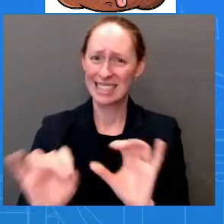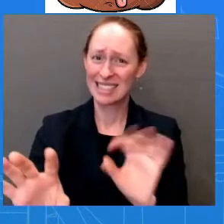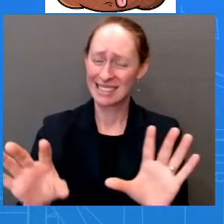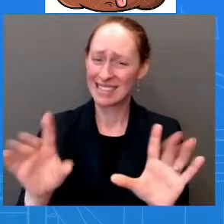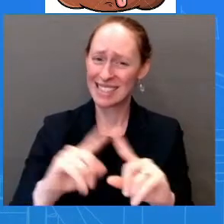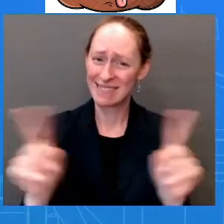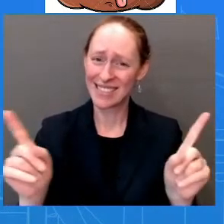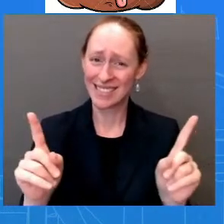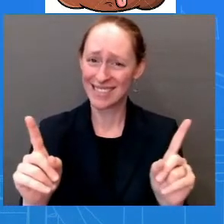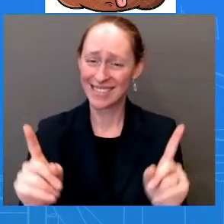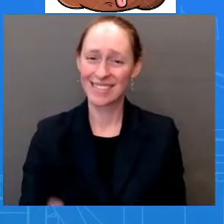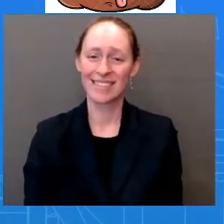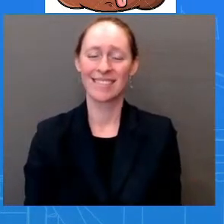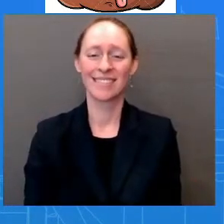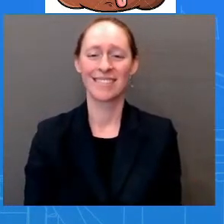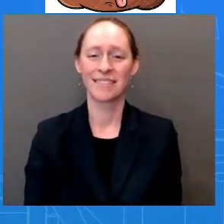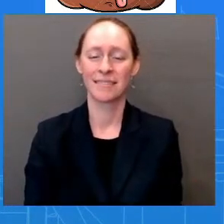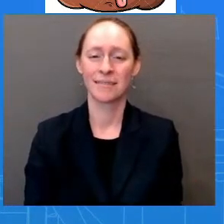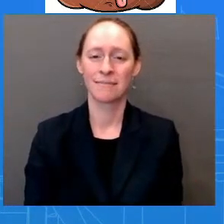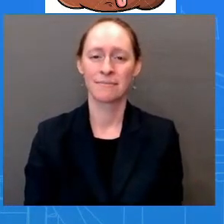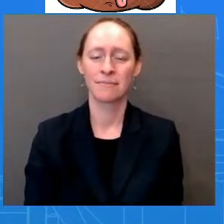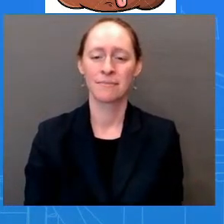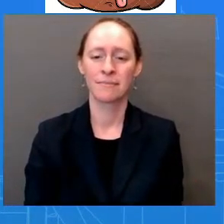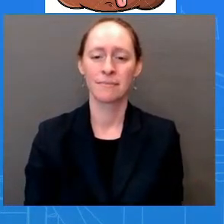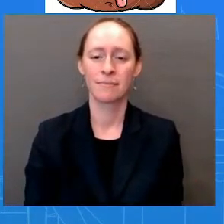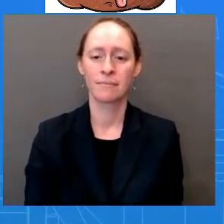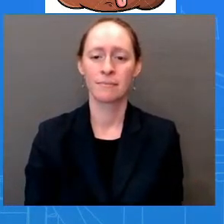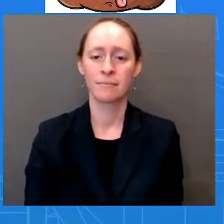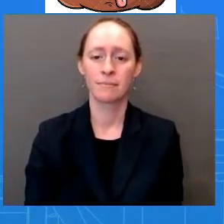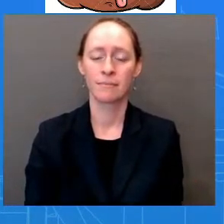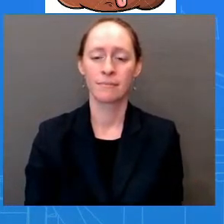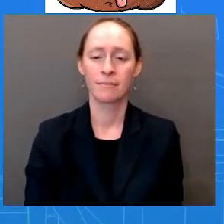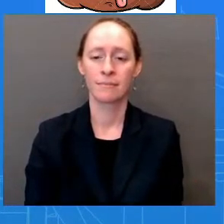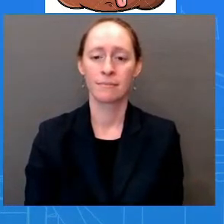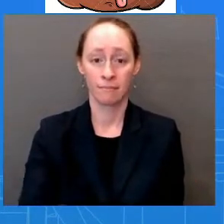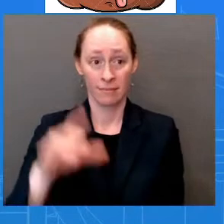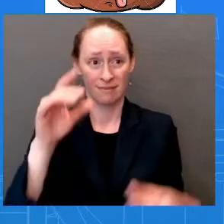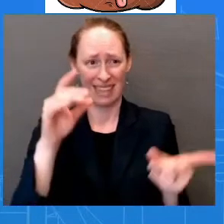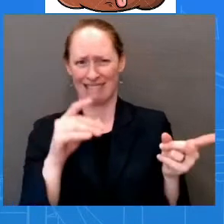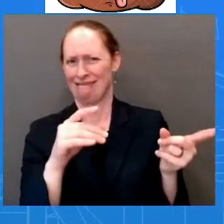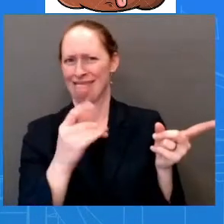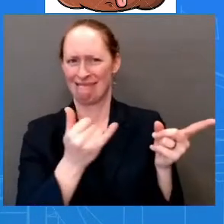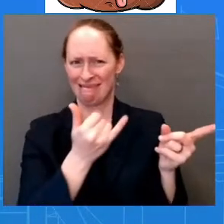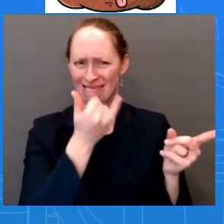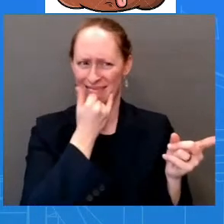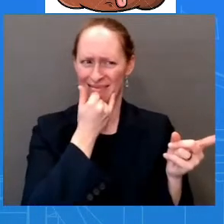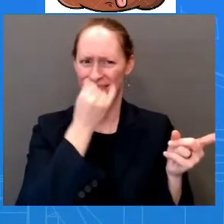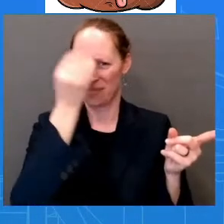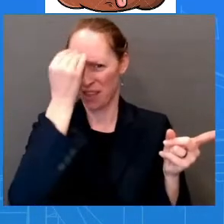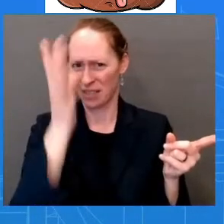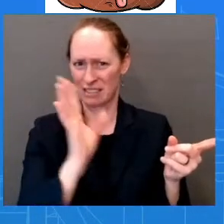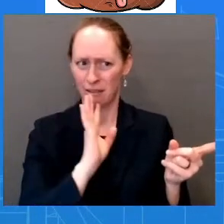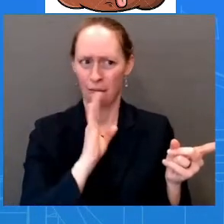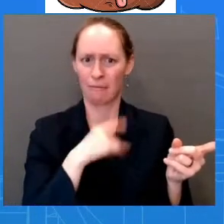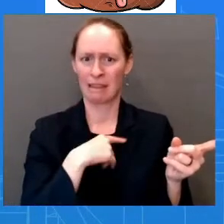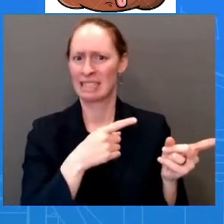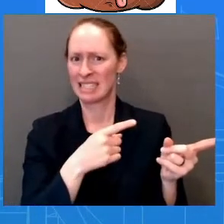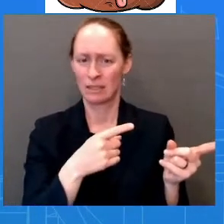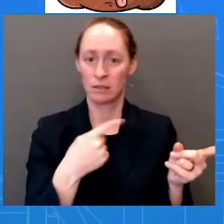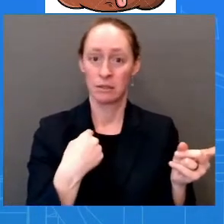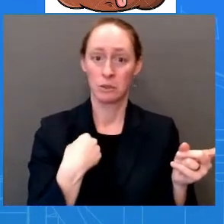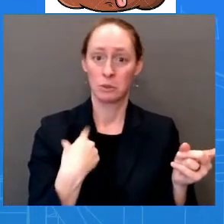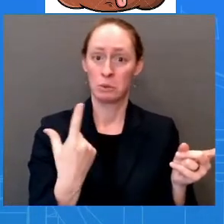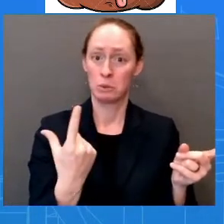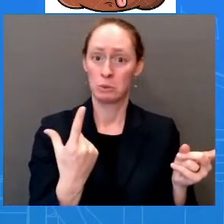counter misinformation and disinformation is that to do whatever you can, as often as you can, to provide